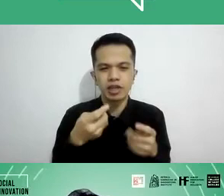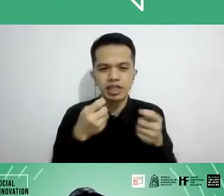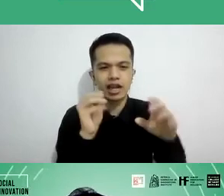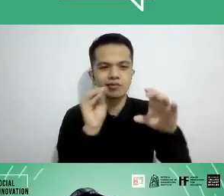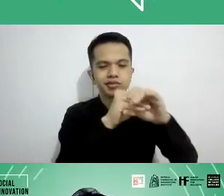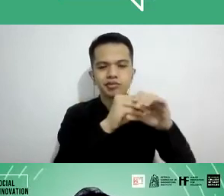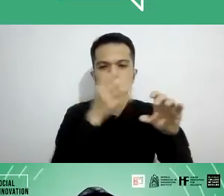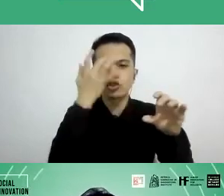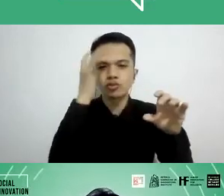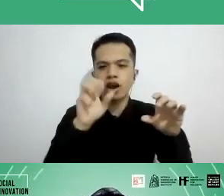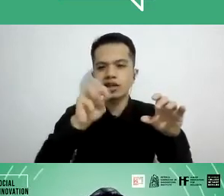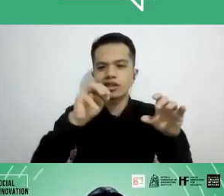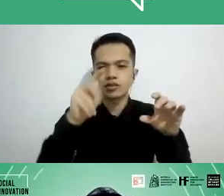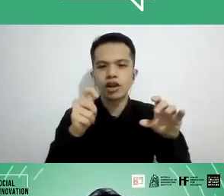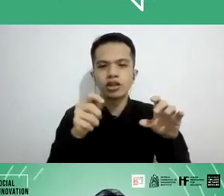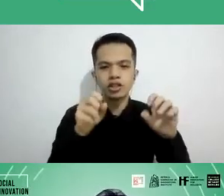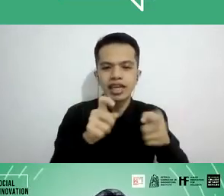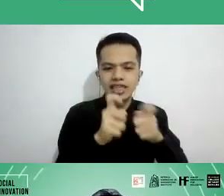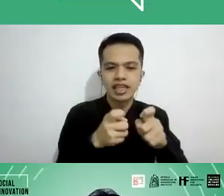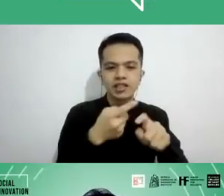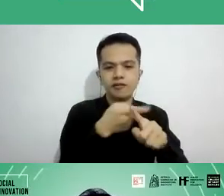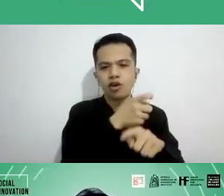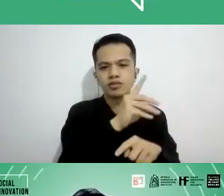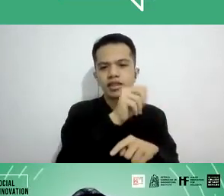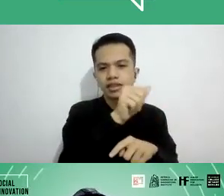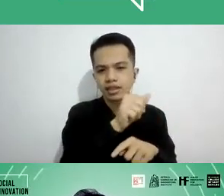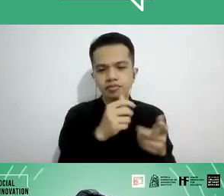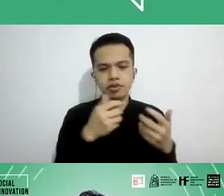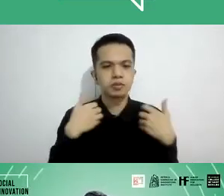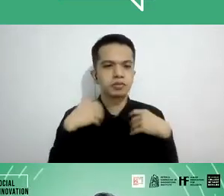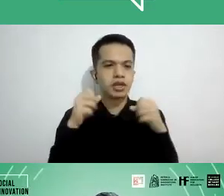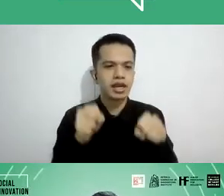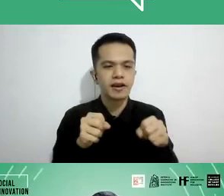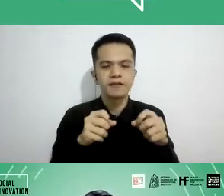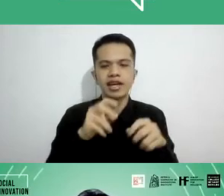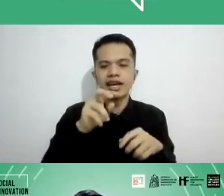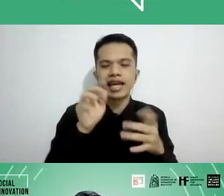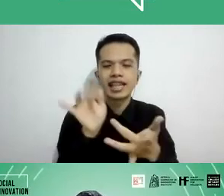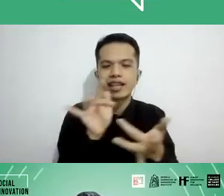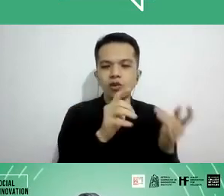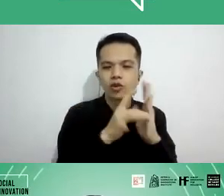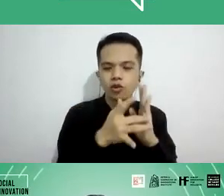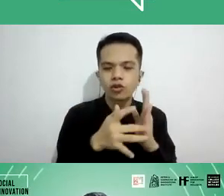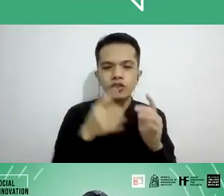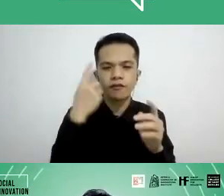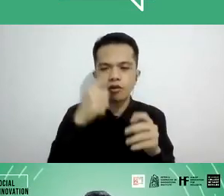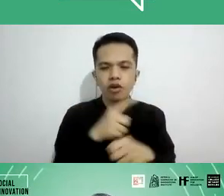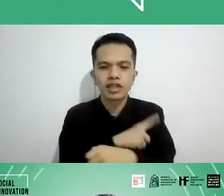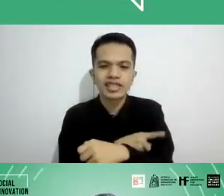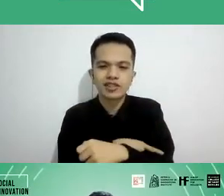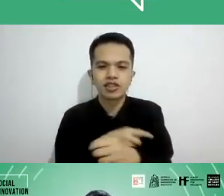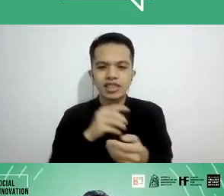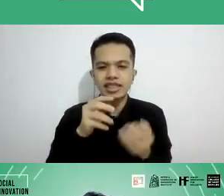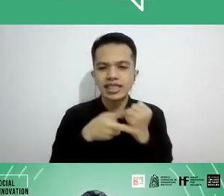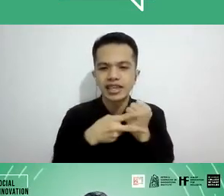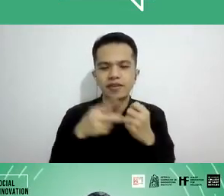operate and change based off of data. It can have network technologies, both for energy saving, for security,